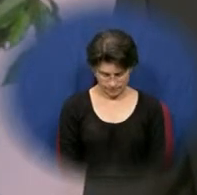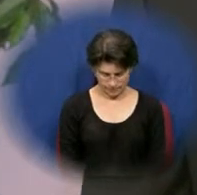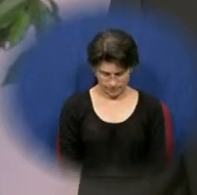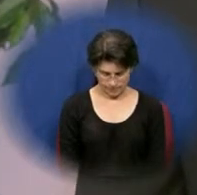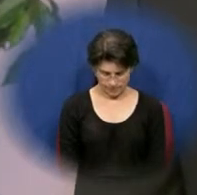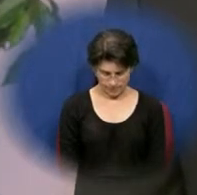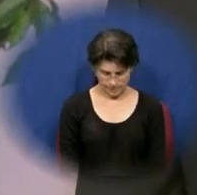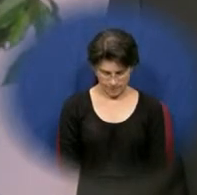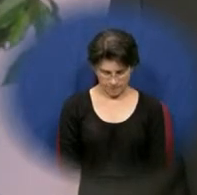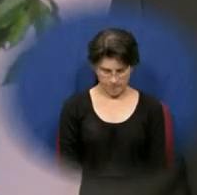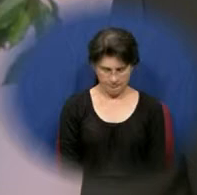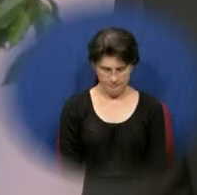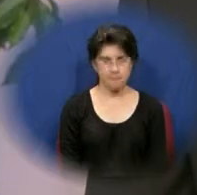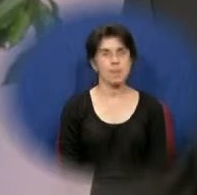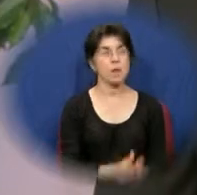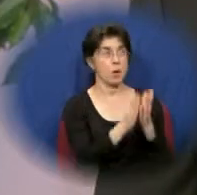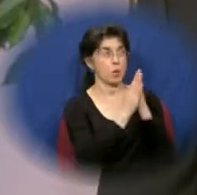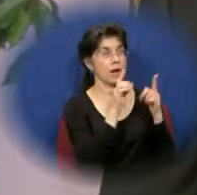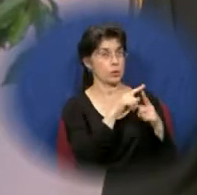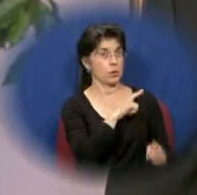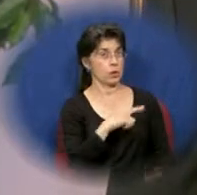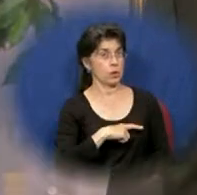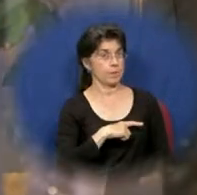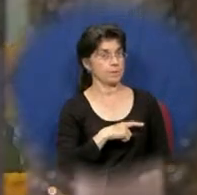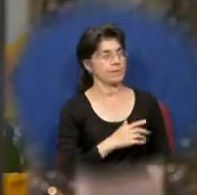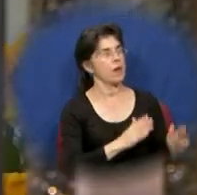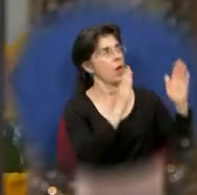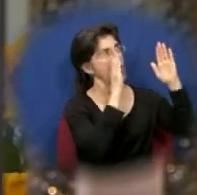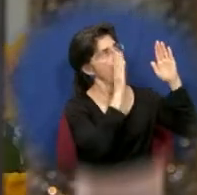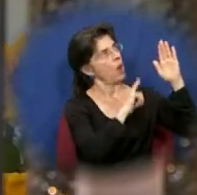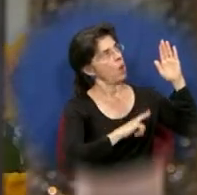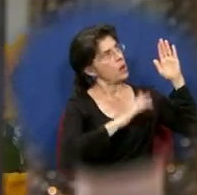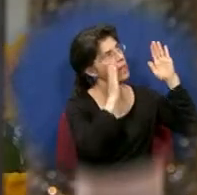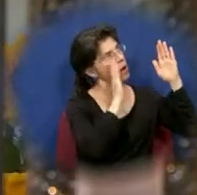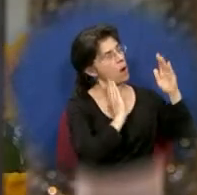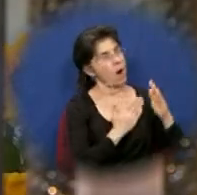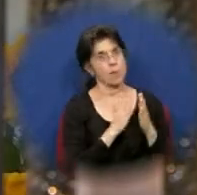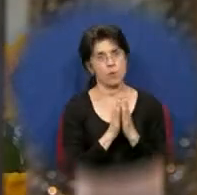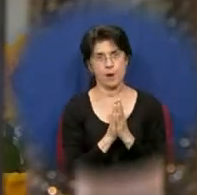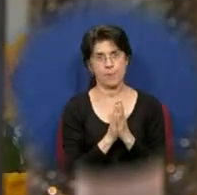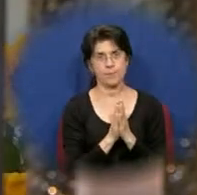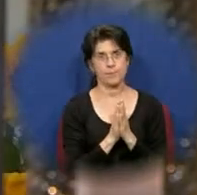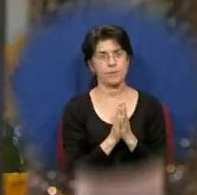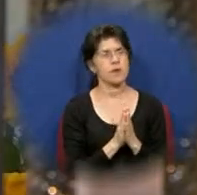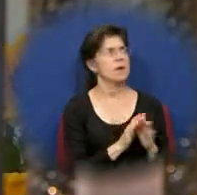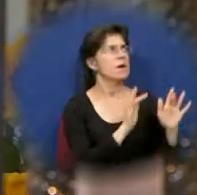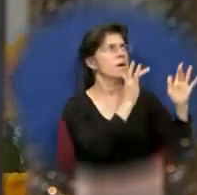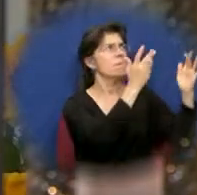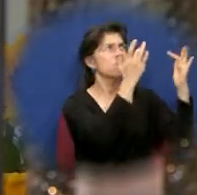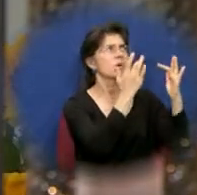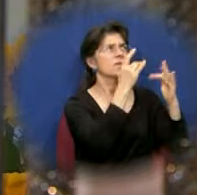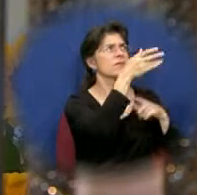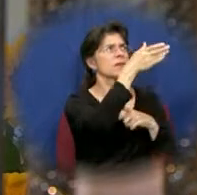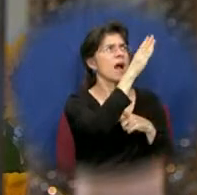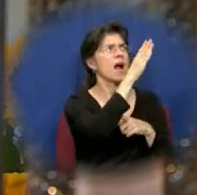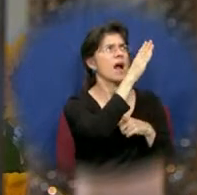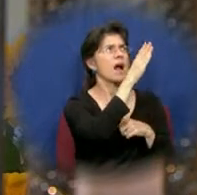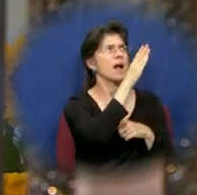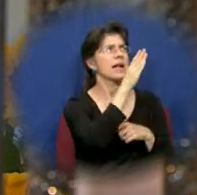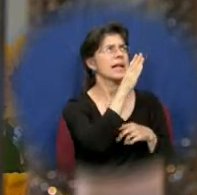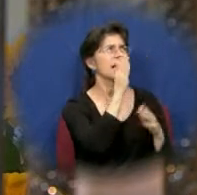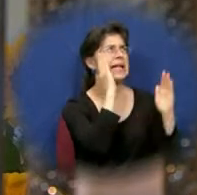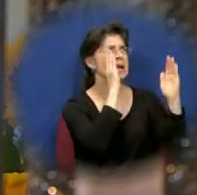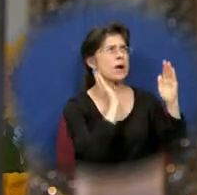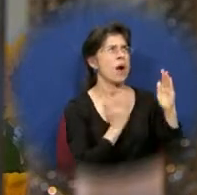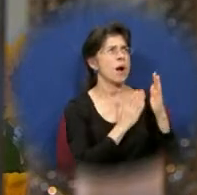We pray to the Lord. Lord, hear our prayer. Merciful God, hear our prayers today for those we love and for whom we